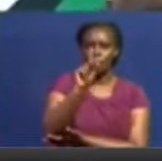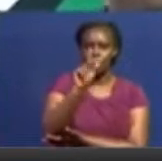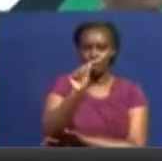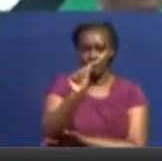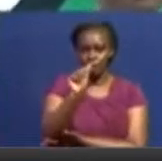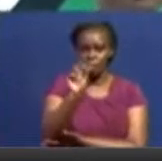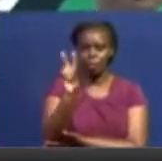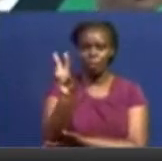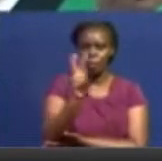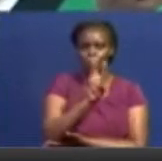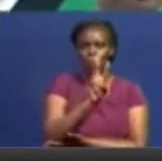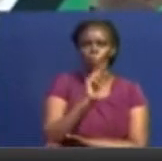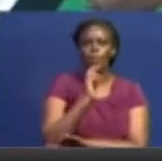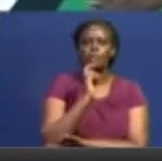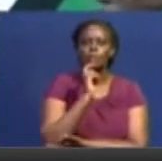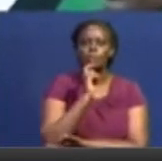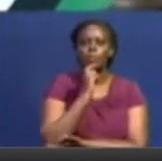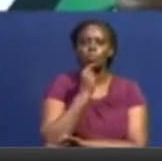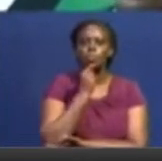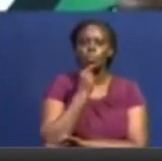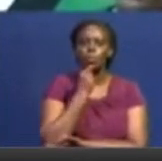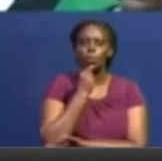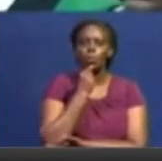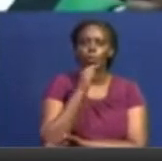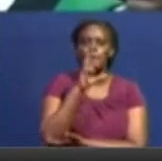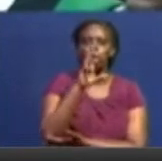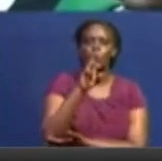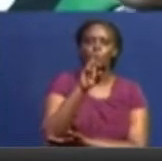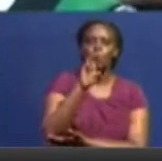West Pokot Rael Chepkemoy Kasiwai.